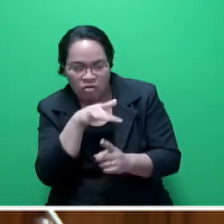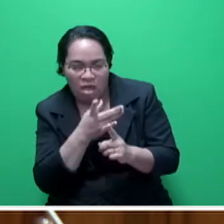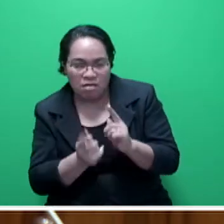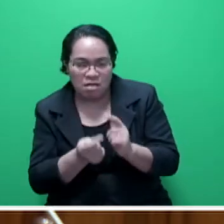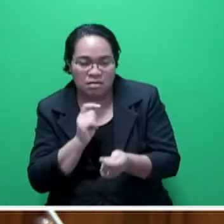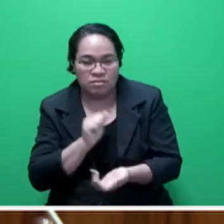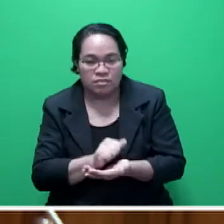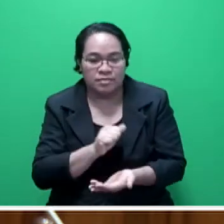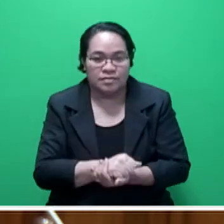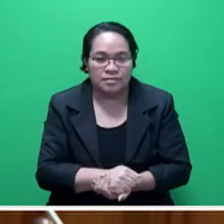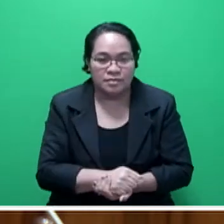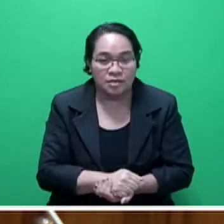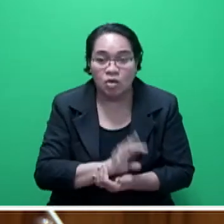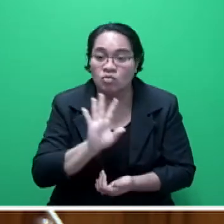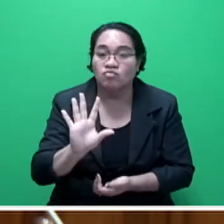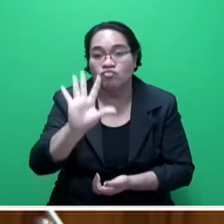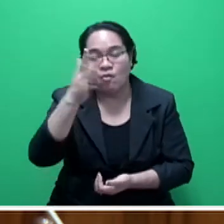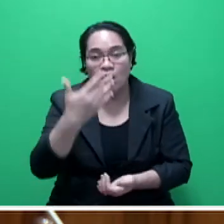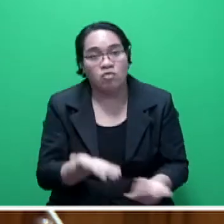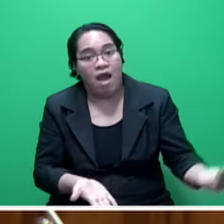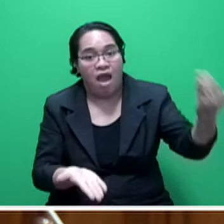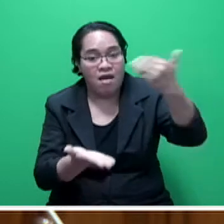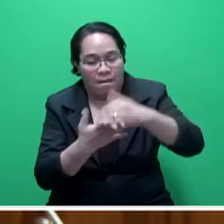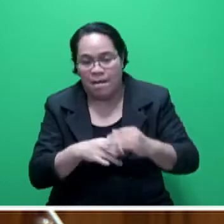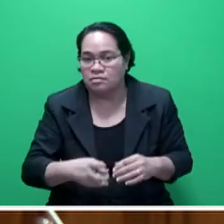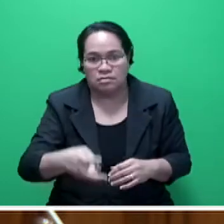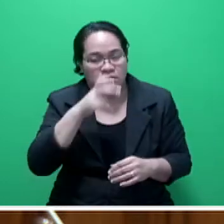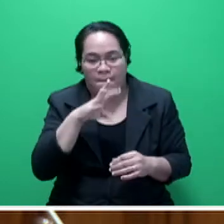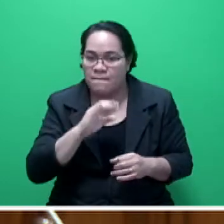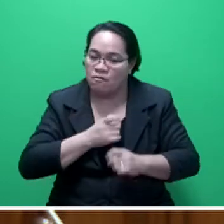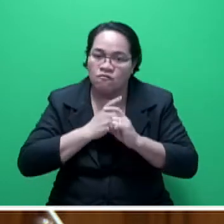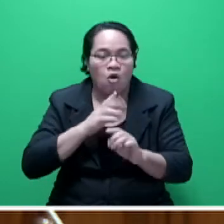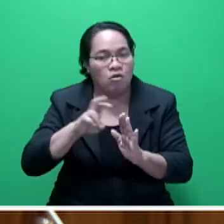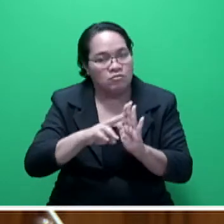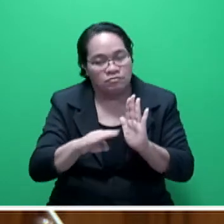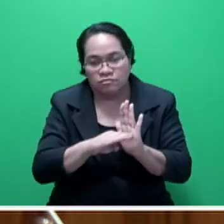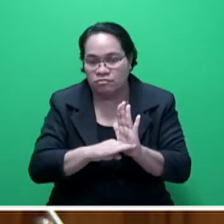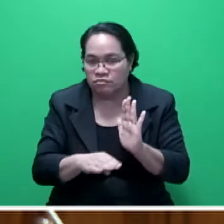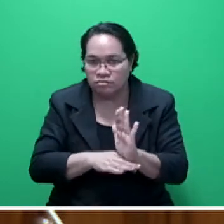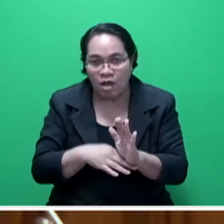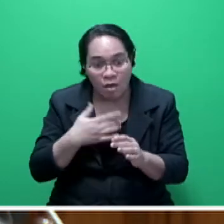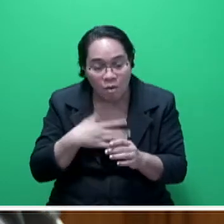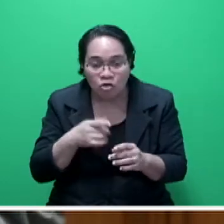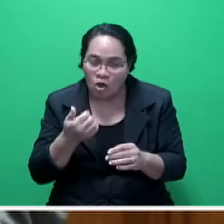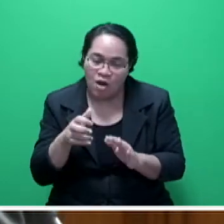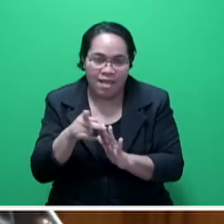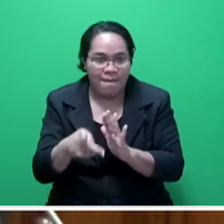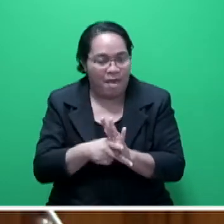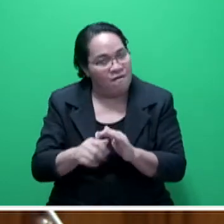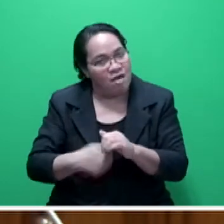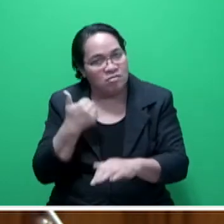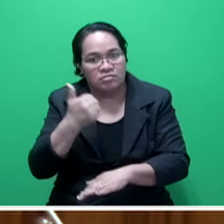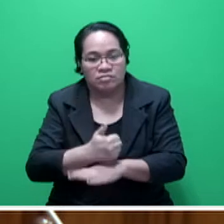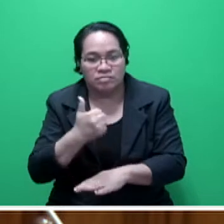all persons entering Fiji are required to meet a set of very strict conditions that have been formulated based on the current scientific principles and evidence